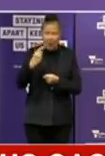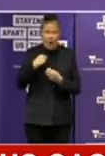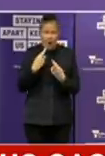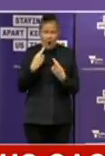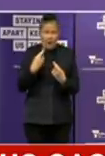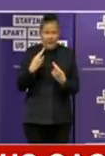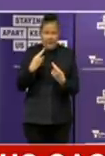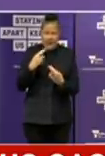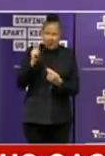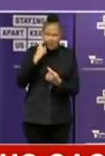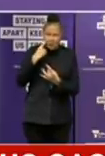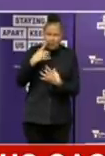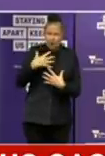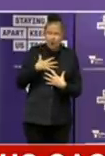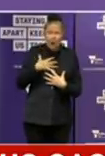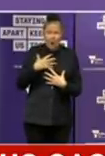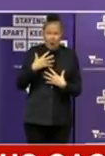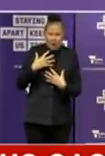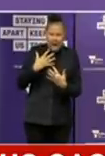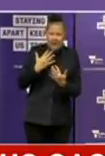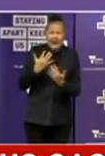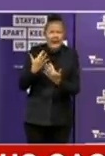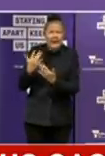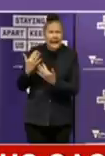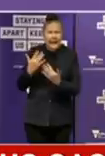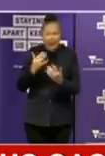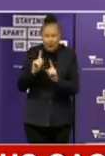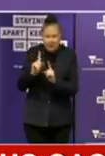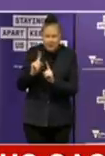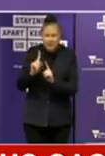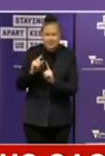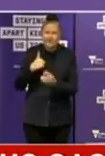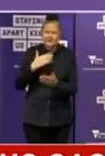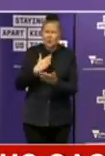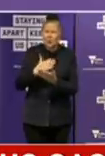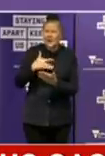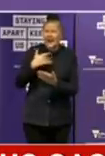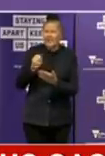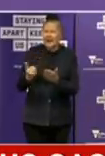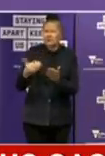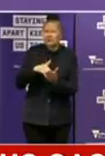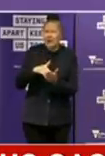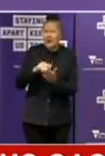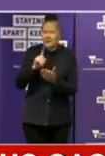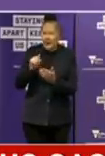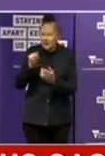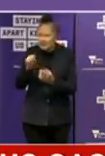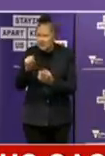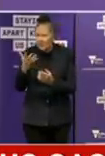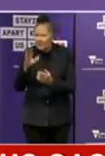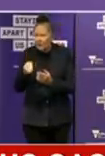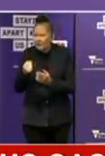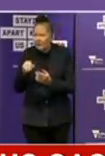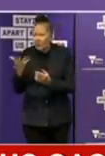there's bound to be a few in that mix, but that those cases are linked and that we know that there is a chain of transmission and we